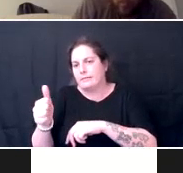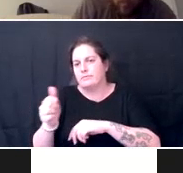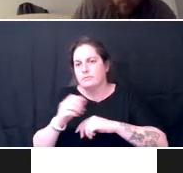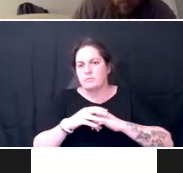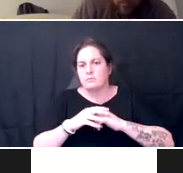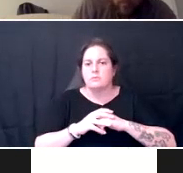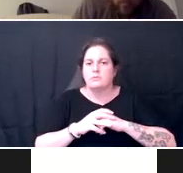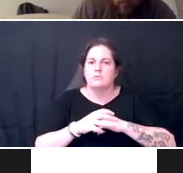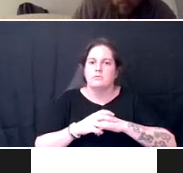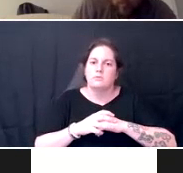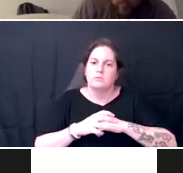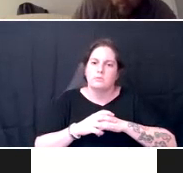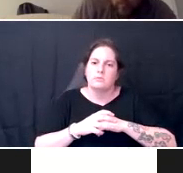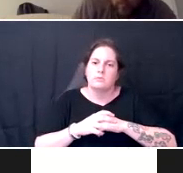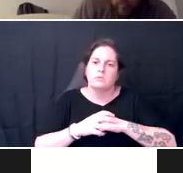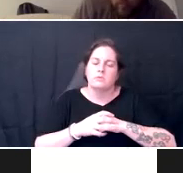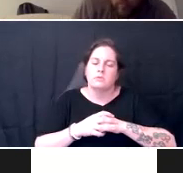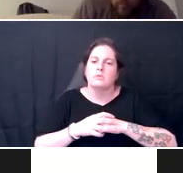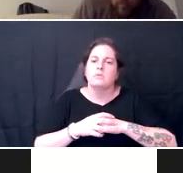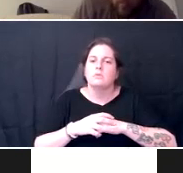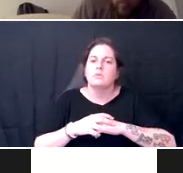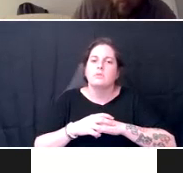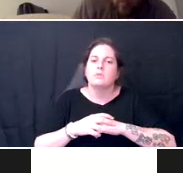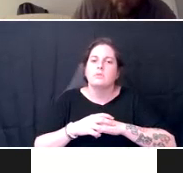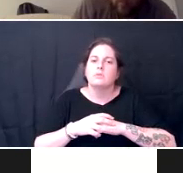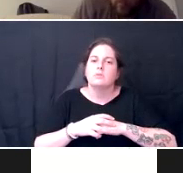2.6, which is our time.